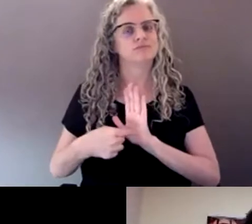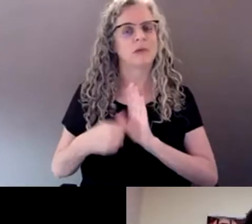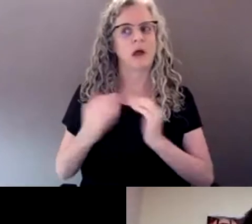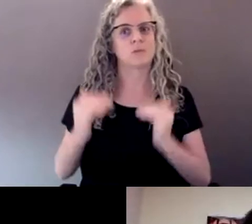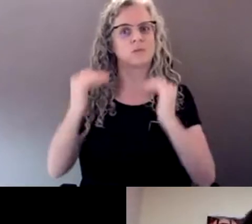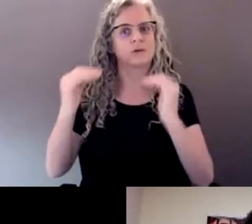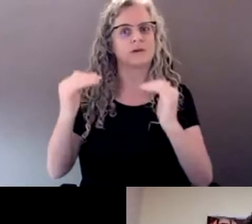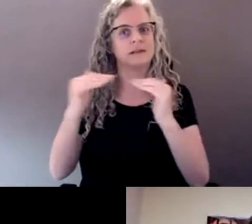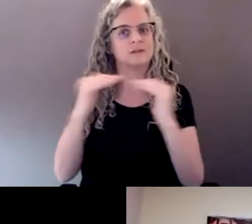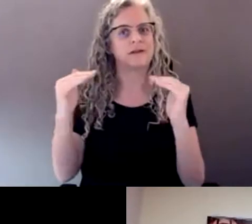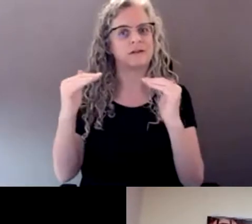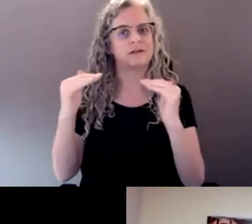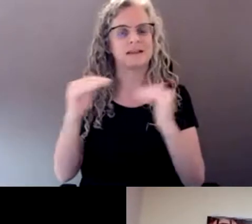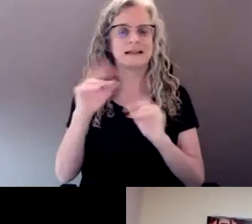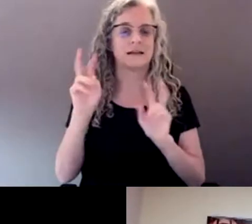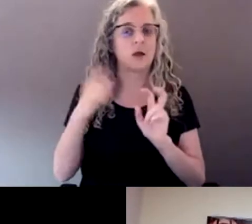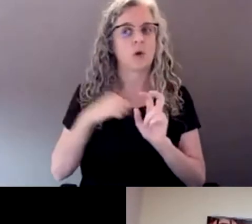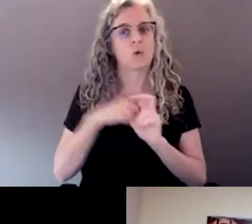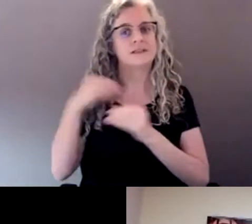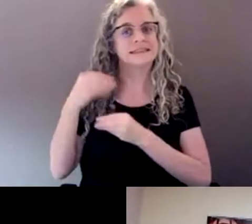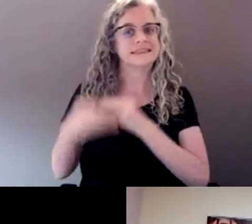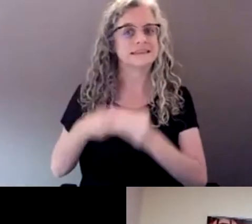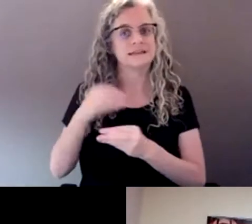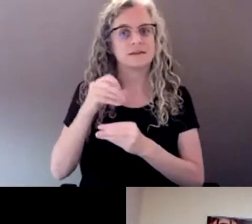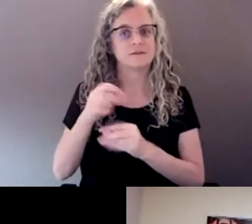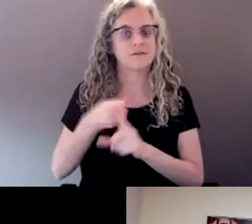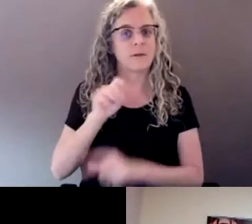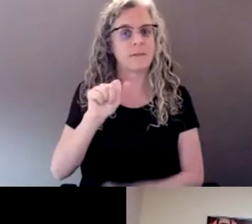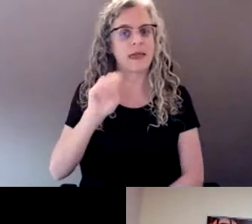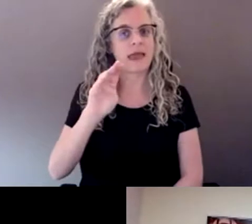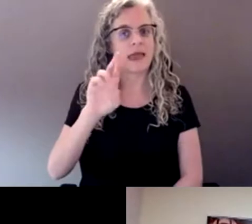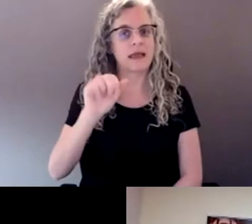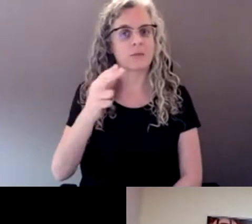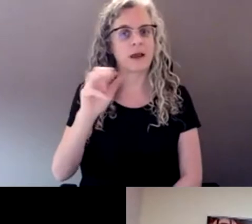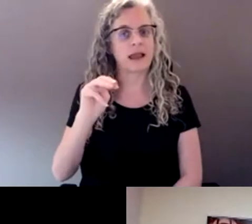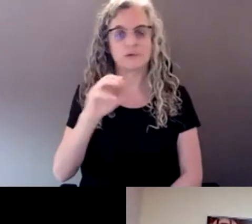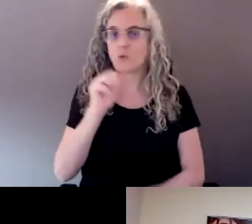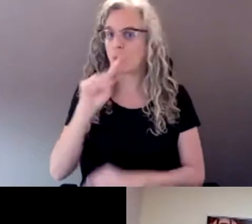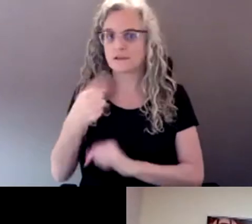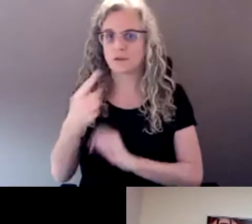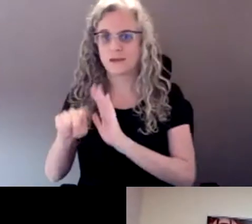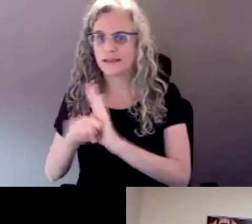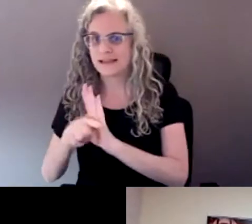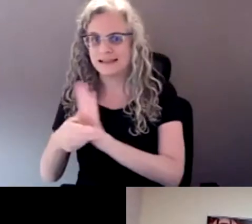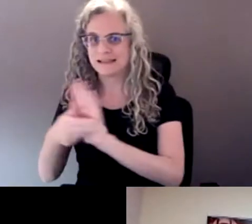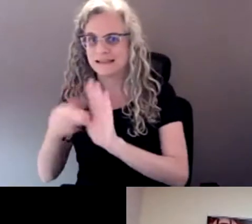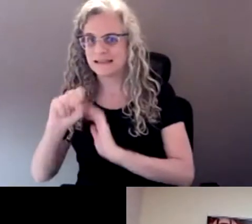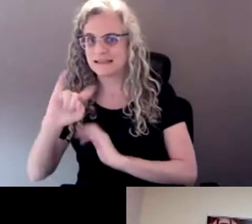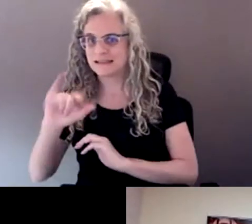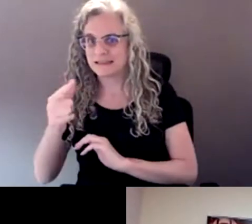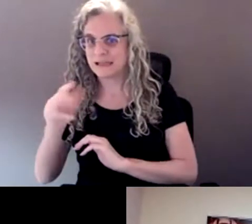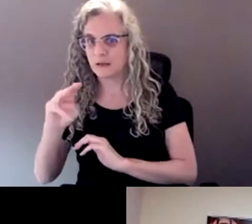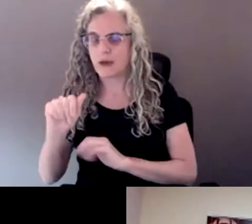as ways of claiming a particular form of privilege, not only stigma. The promise to